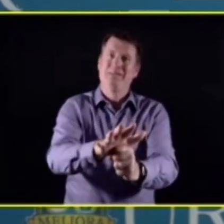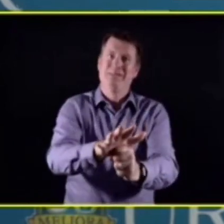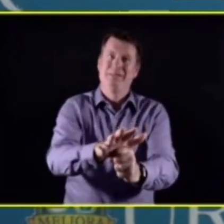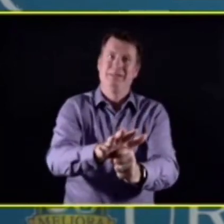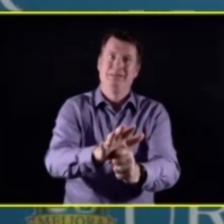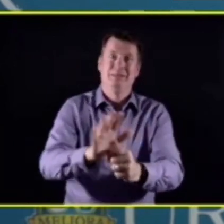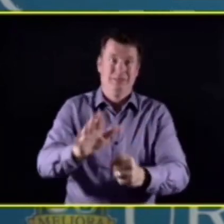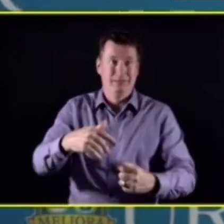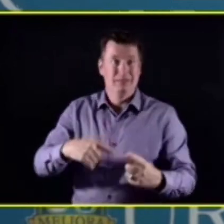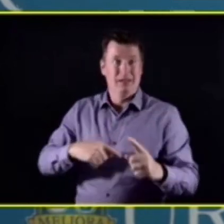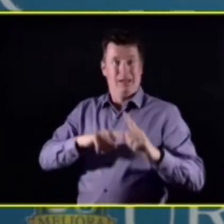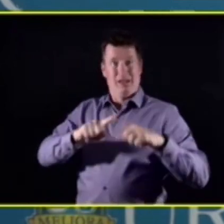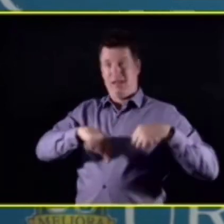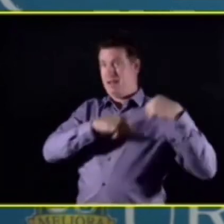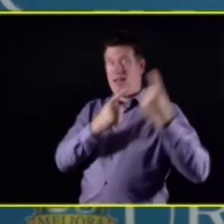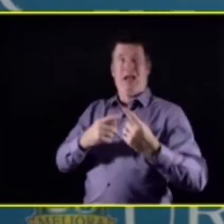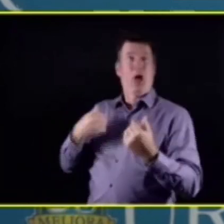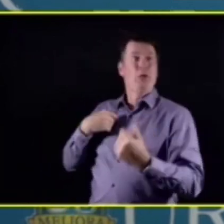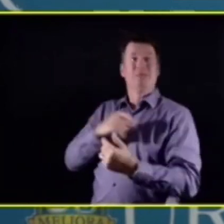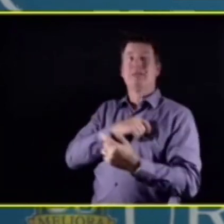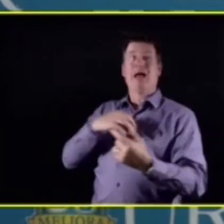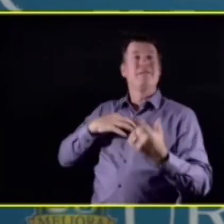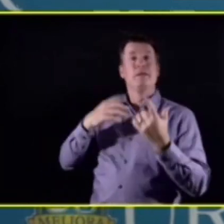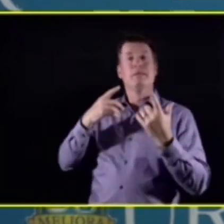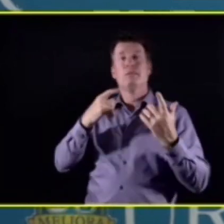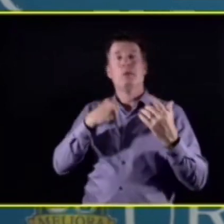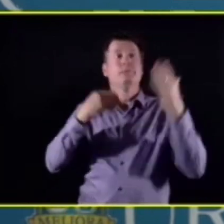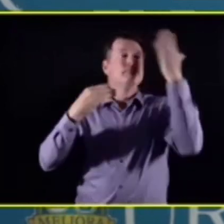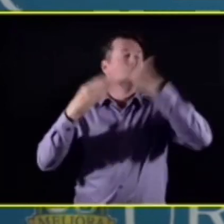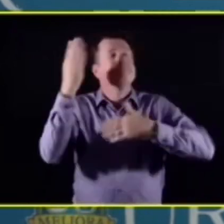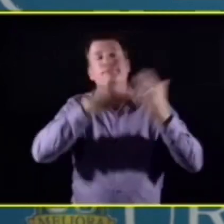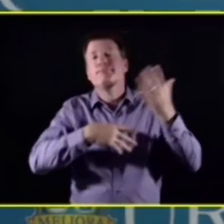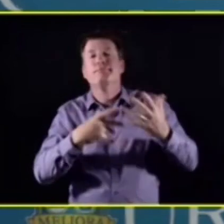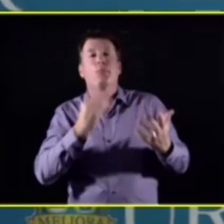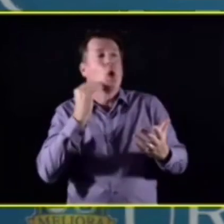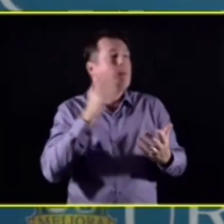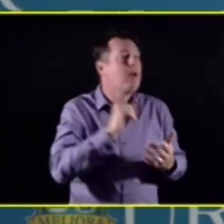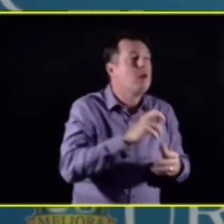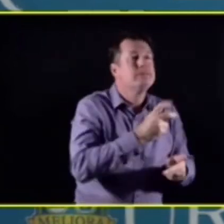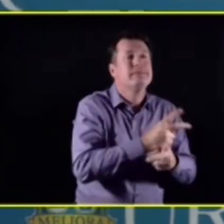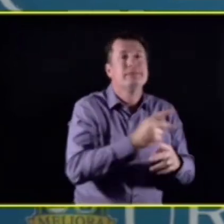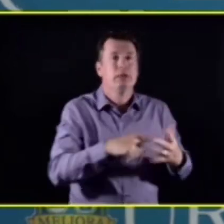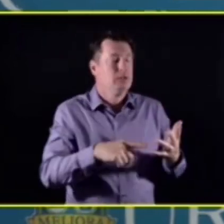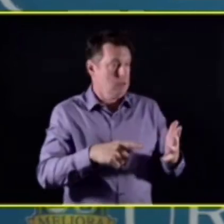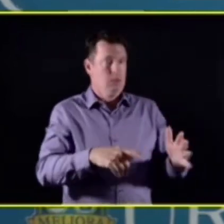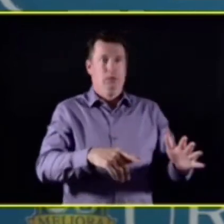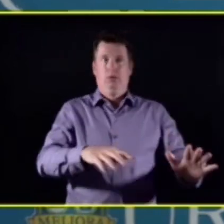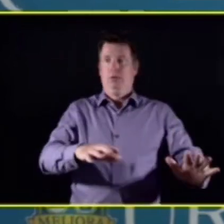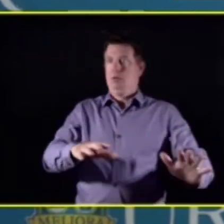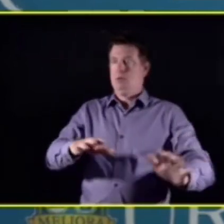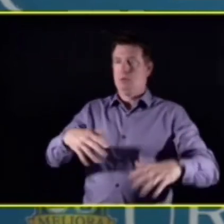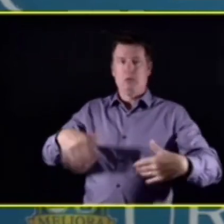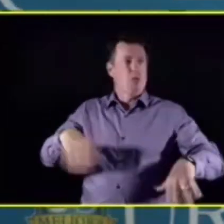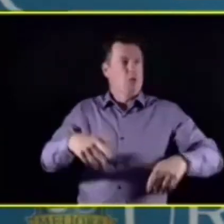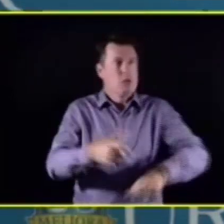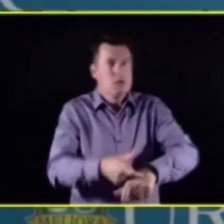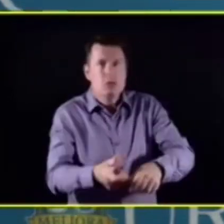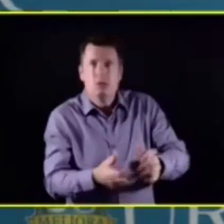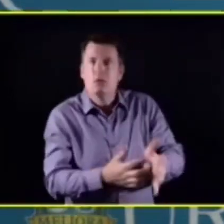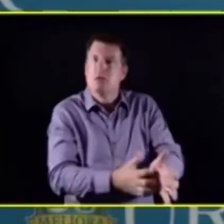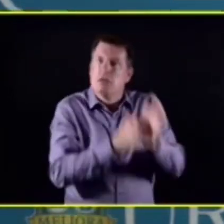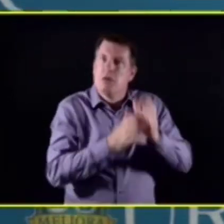but we've gotten a tremendous amount of support and recognition for the really important work that the staff are doing out in the